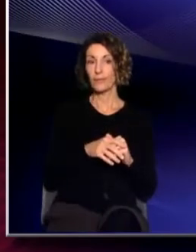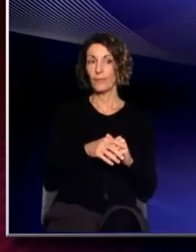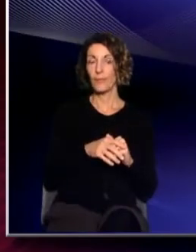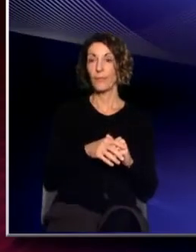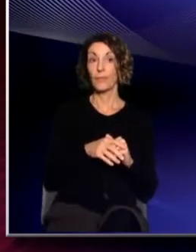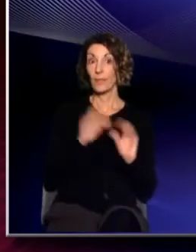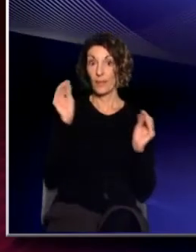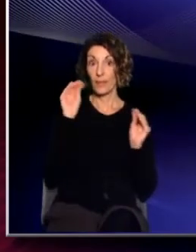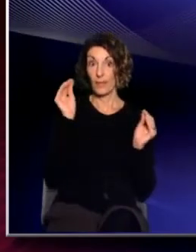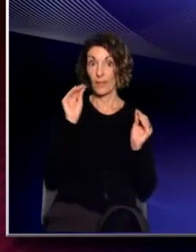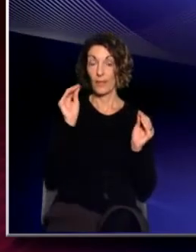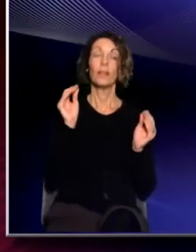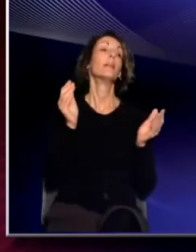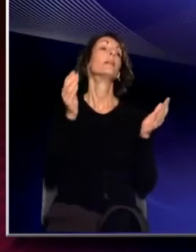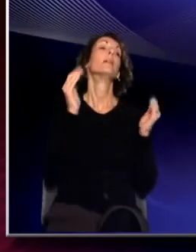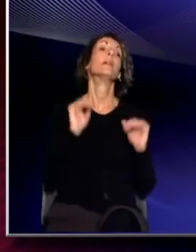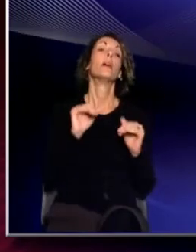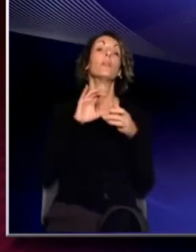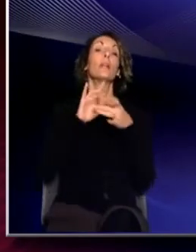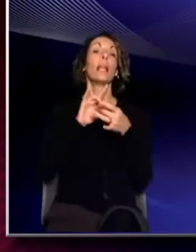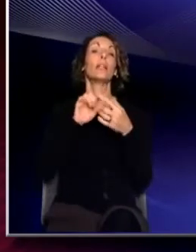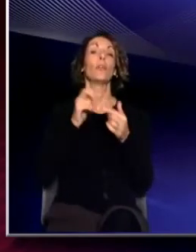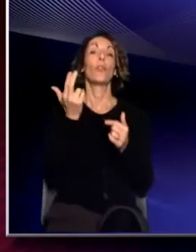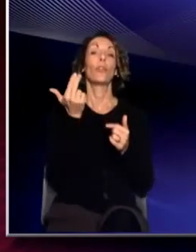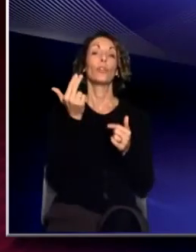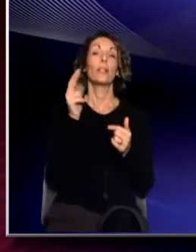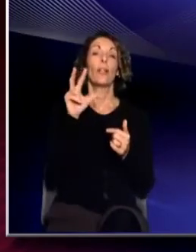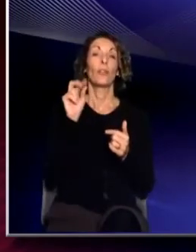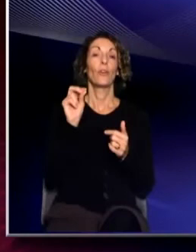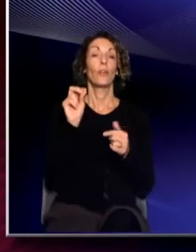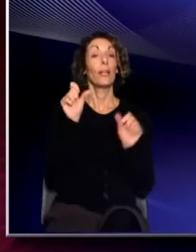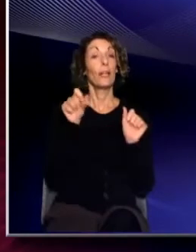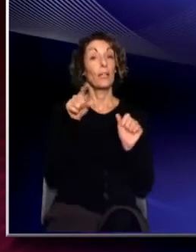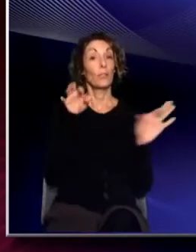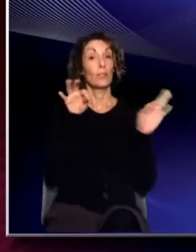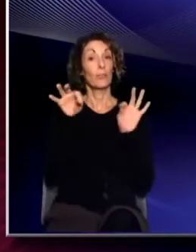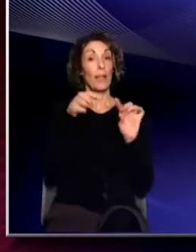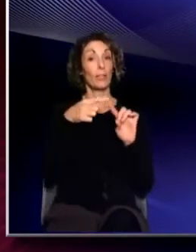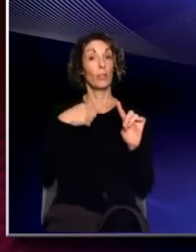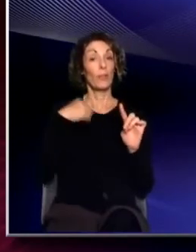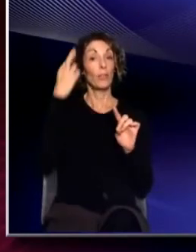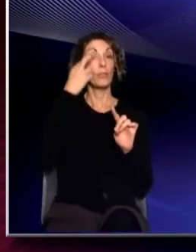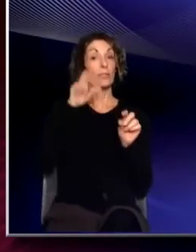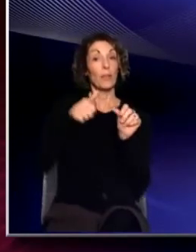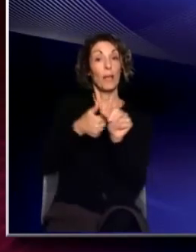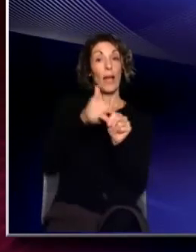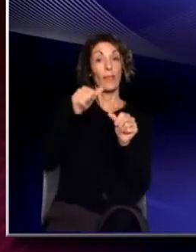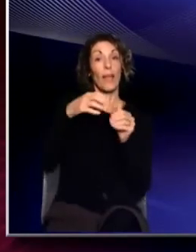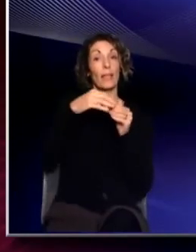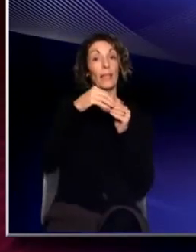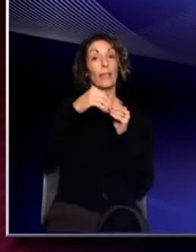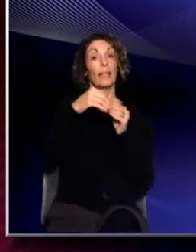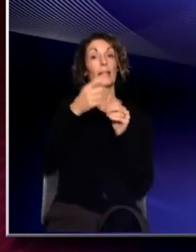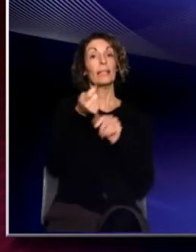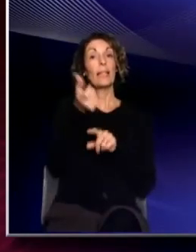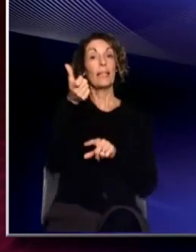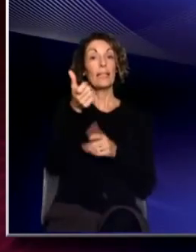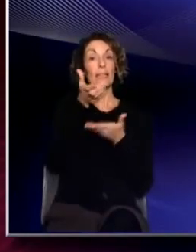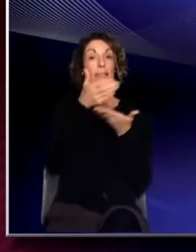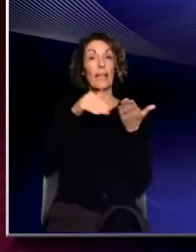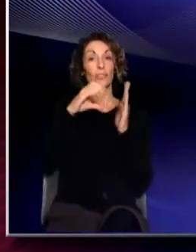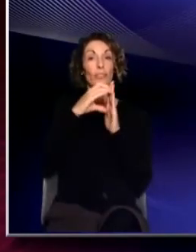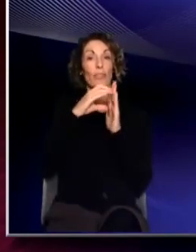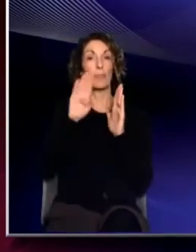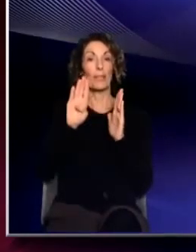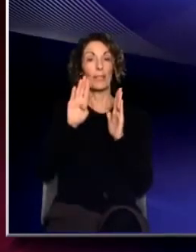Okay, seeing none, in terms of 1330, can you explain to me the reasoning behind deleting section B?